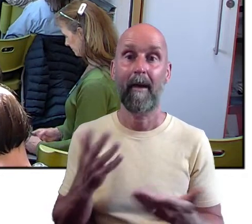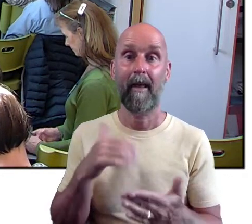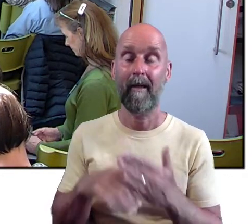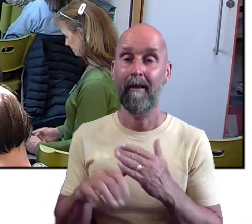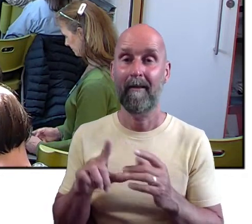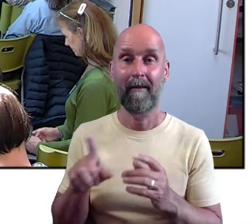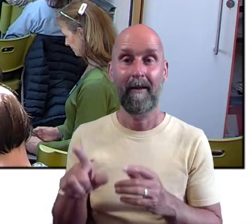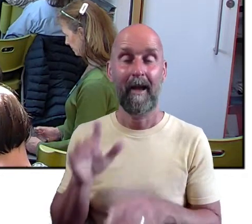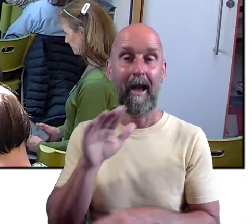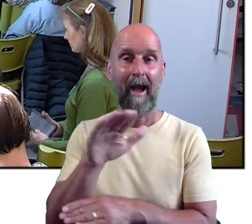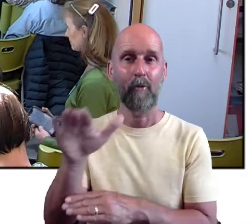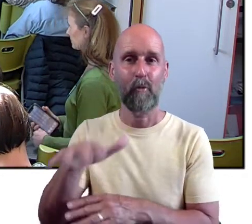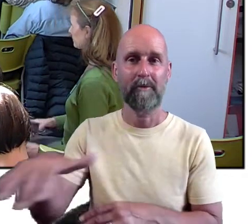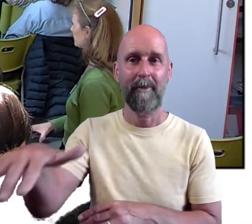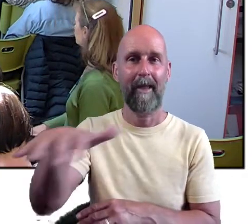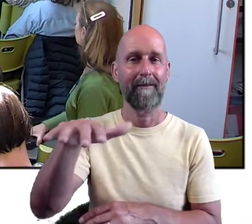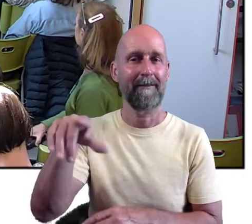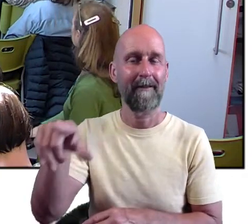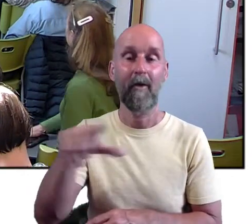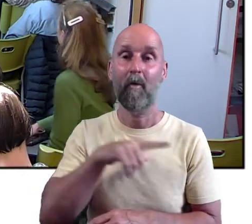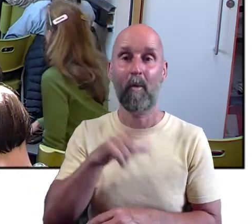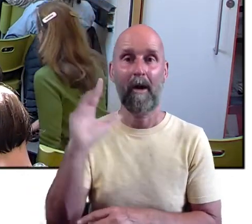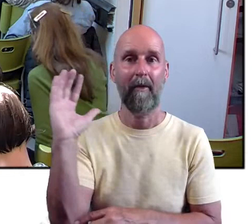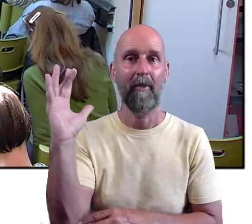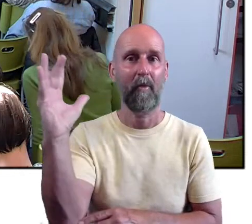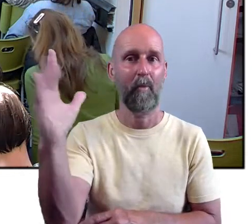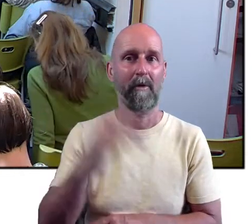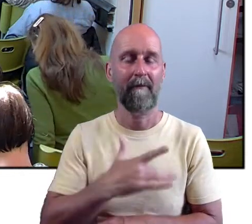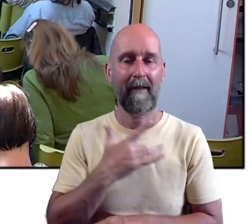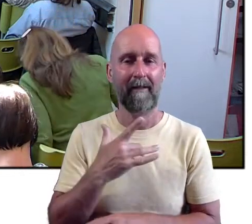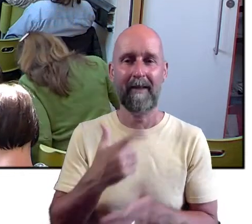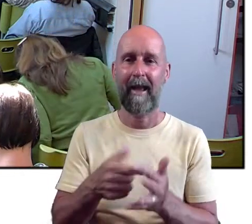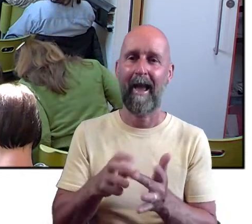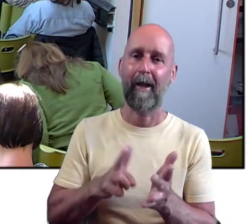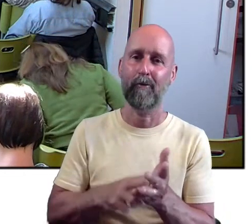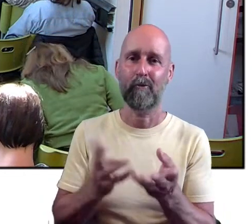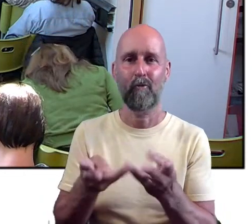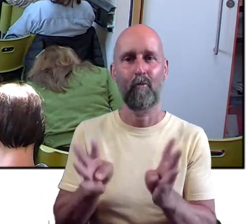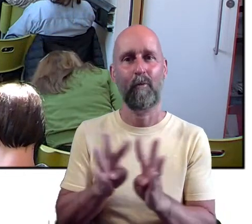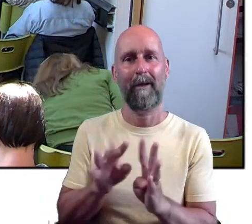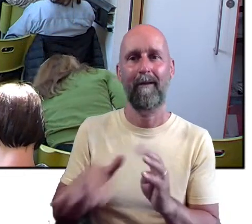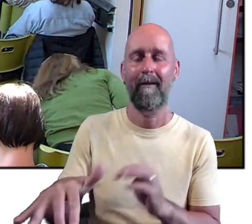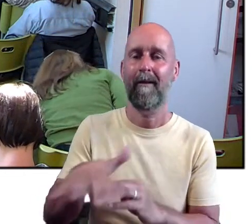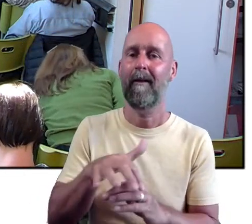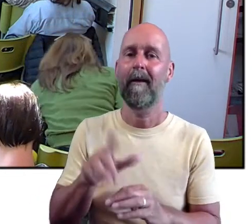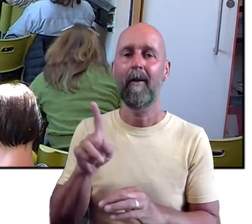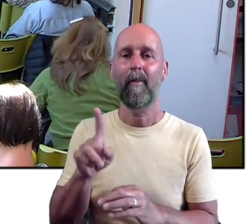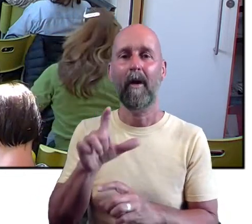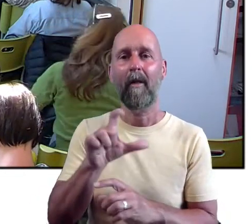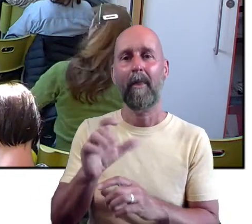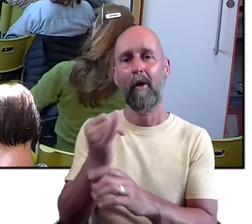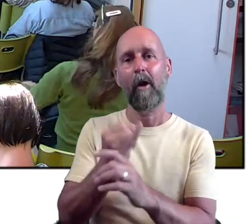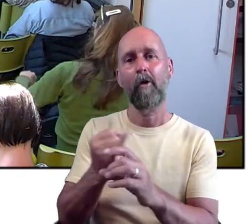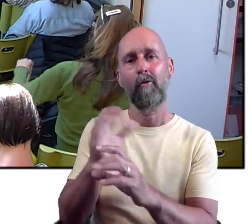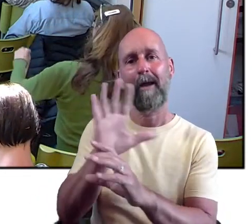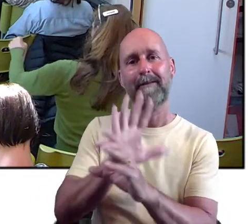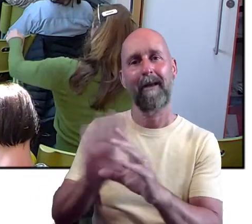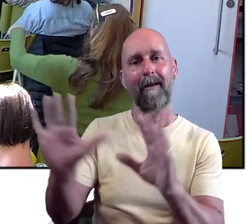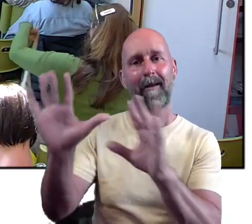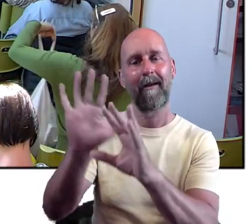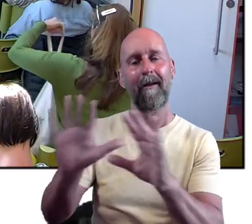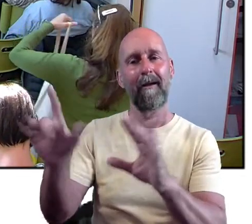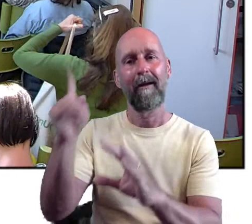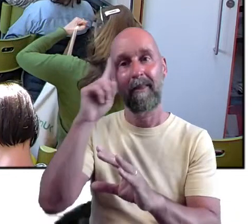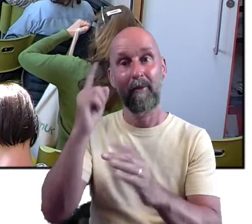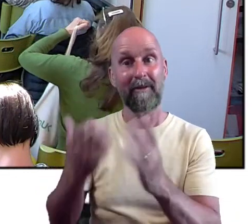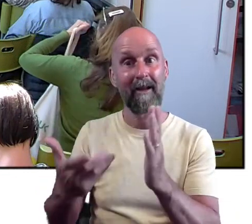spaces. Yeah, because, and it was finding a wood that felt really Elden Ring-ish, but then the colour grading person thought I wanted things colourful in a